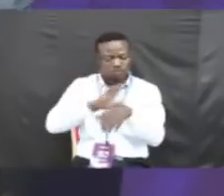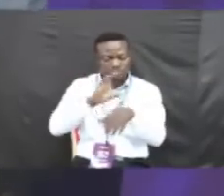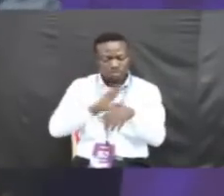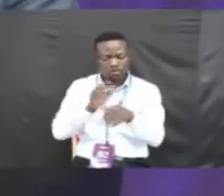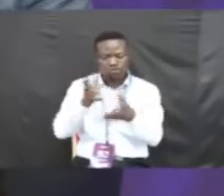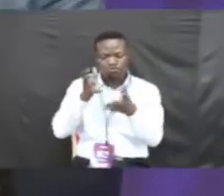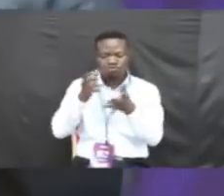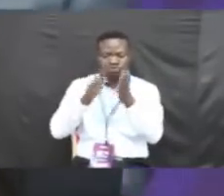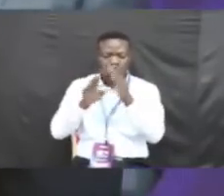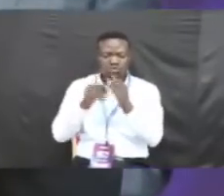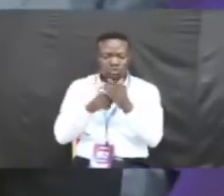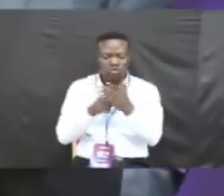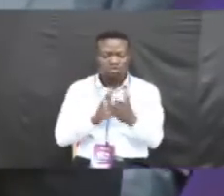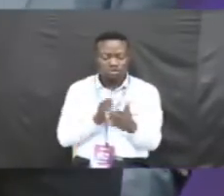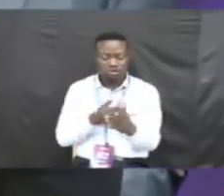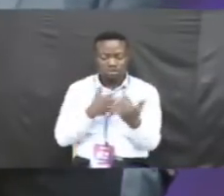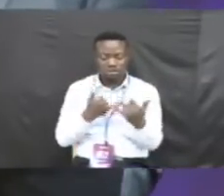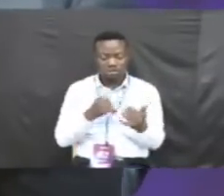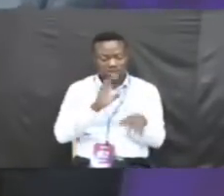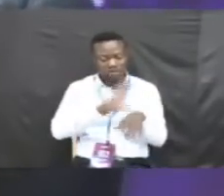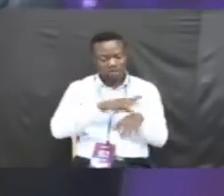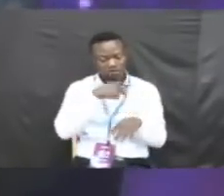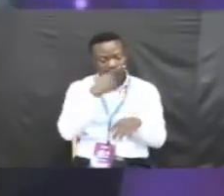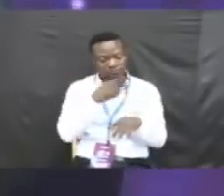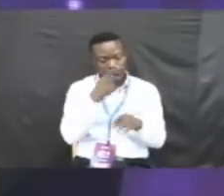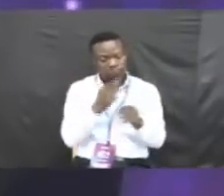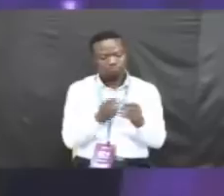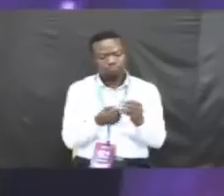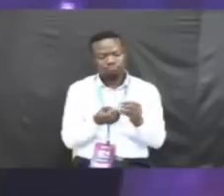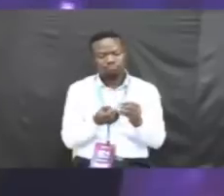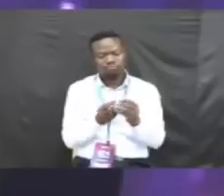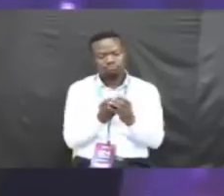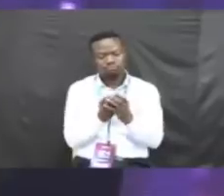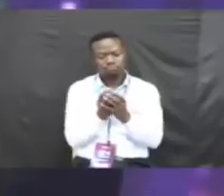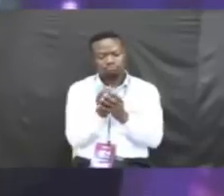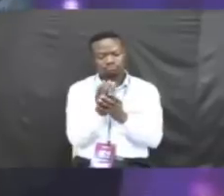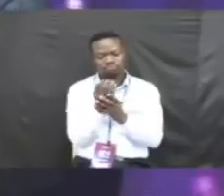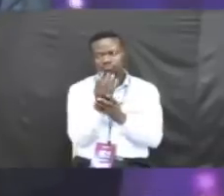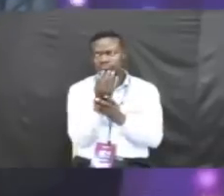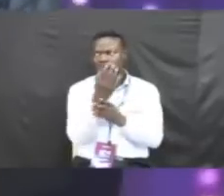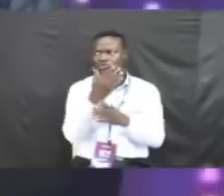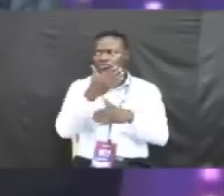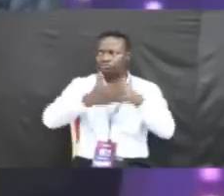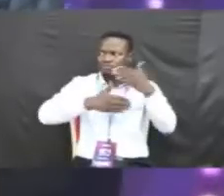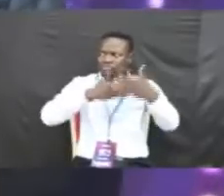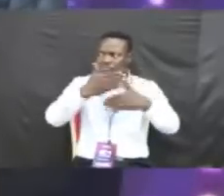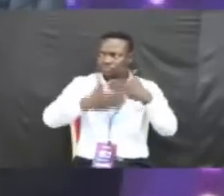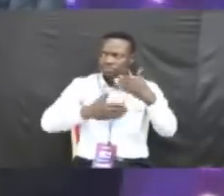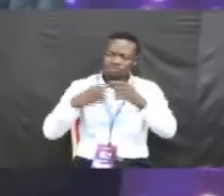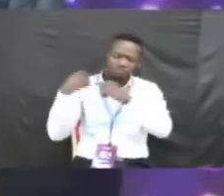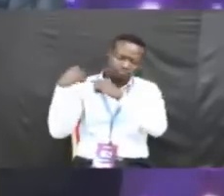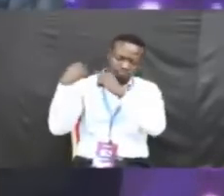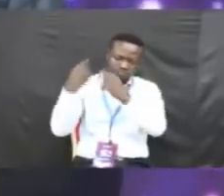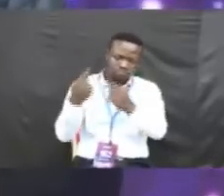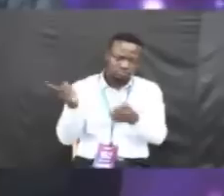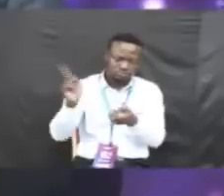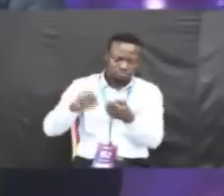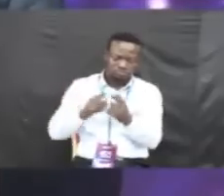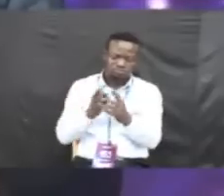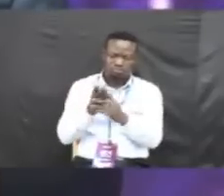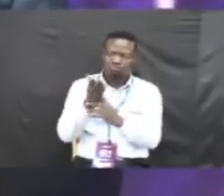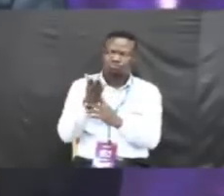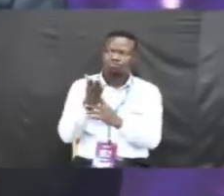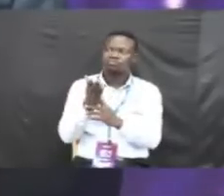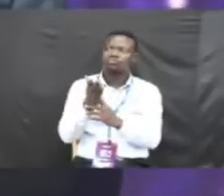of Pentecost has grown and progressed over the years under the overall guidance and direction